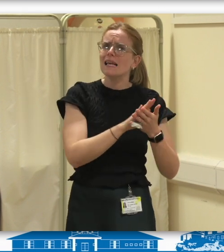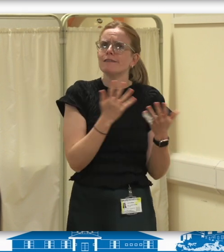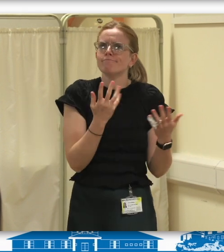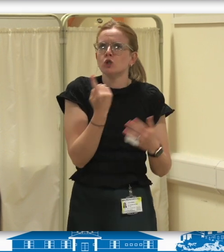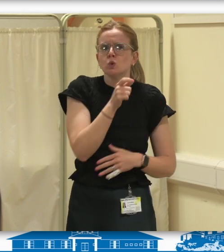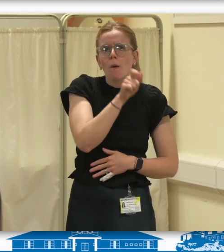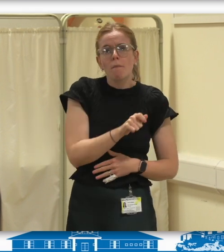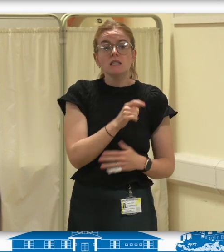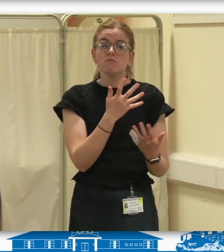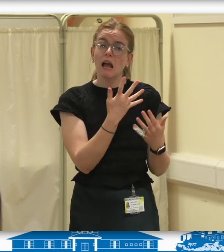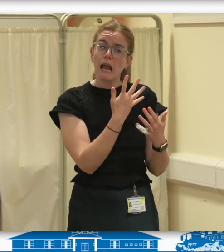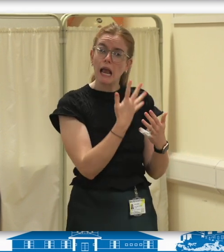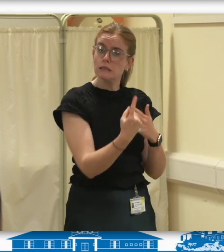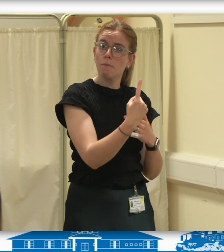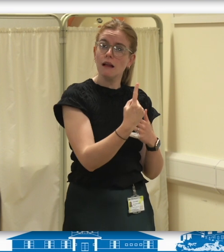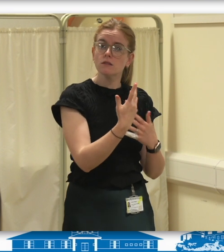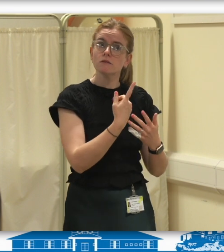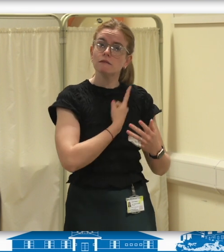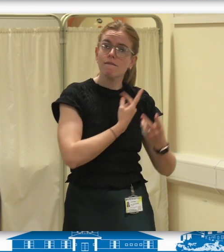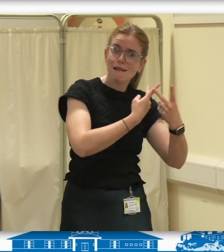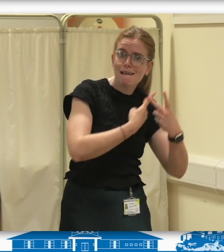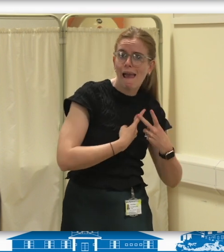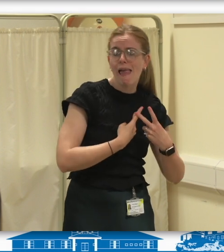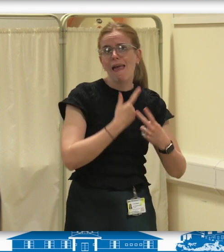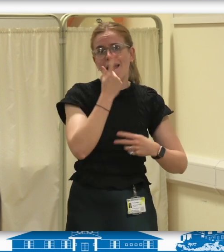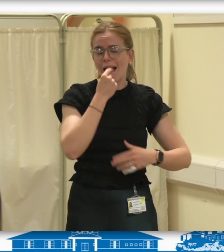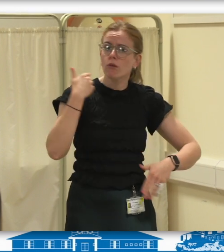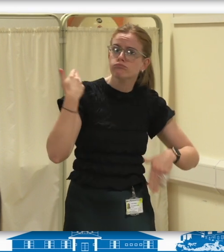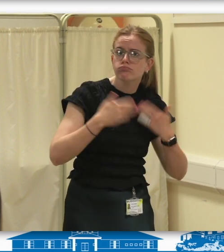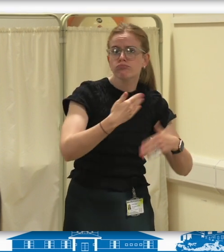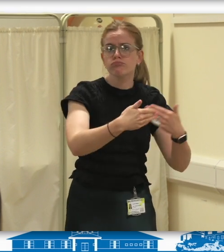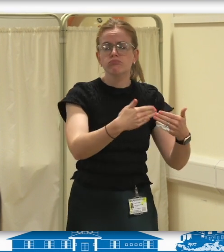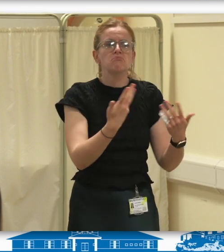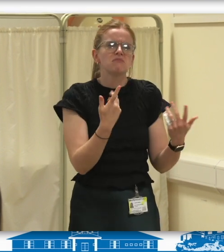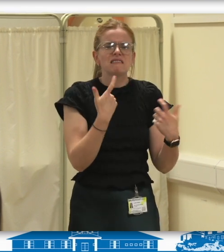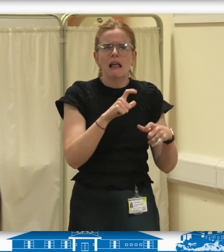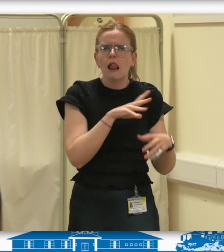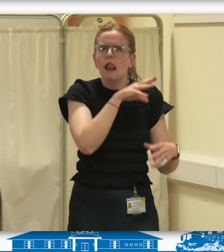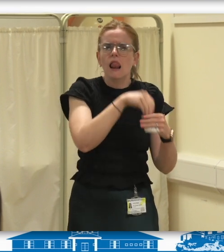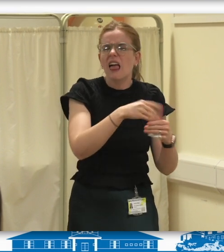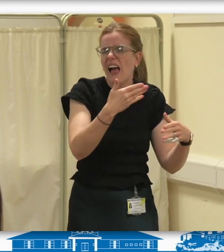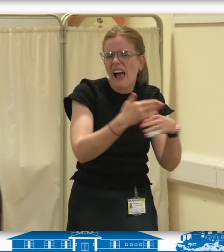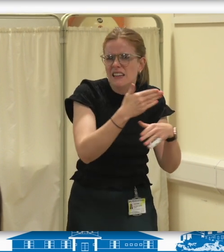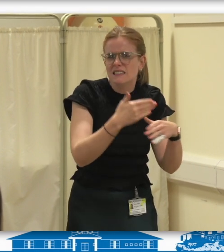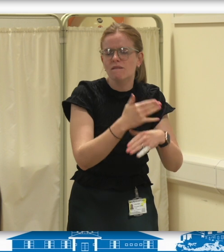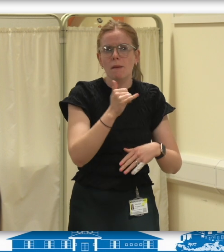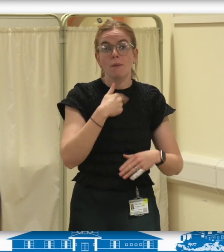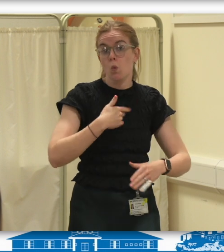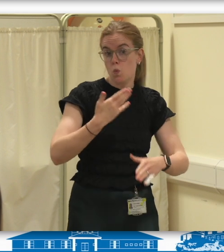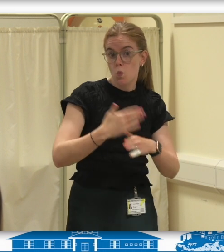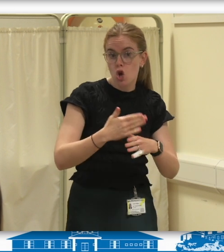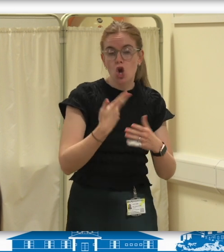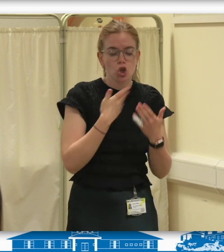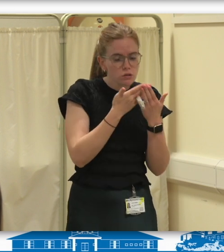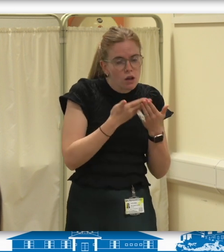is independent in self-care, is normally able to still engage in some form of activity, maybe work,